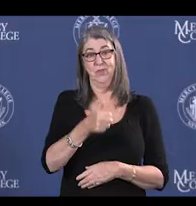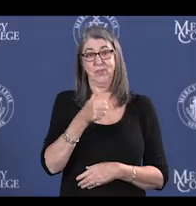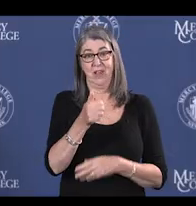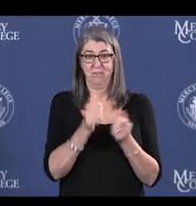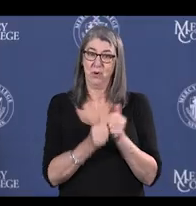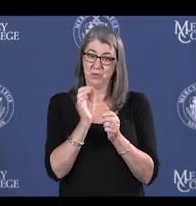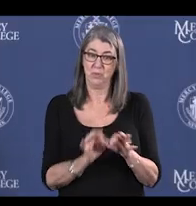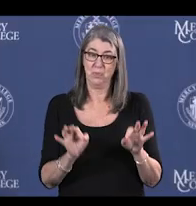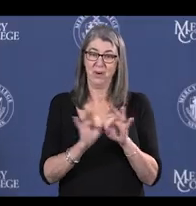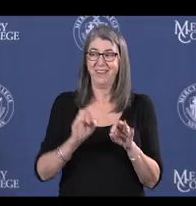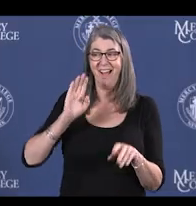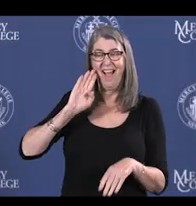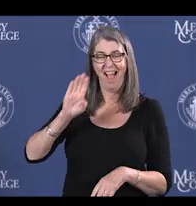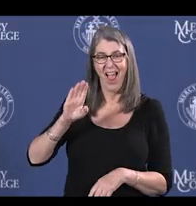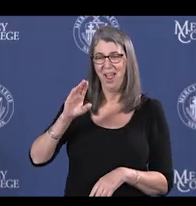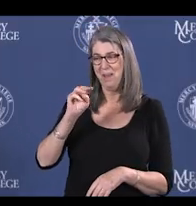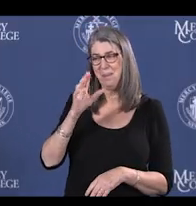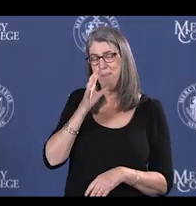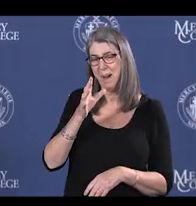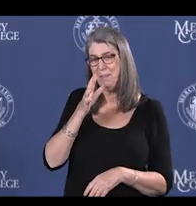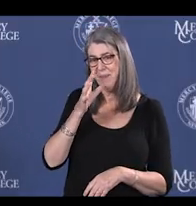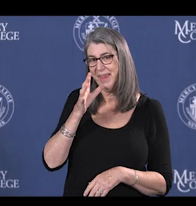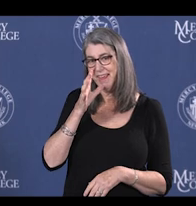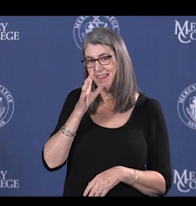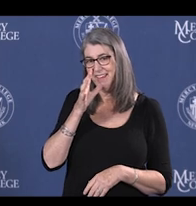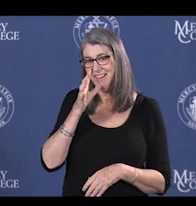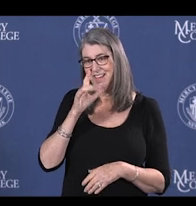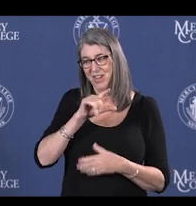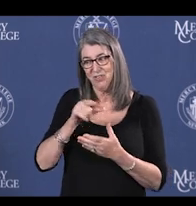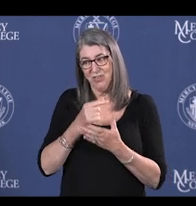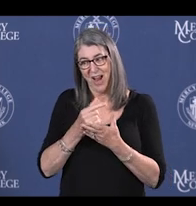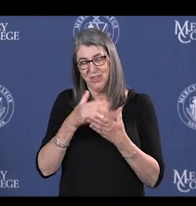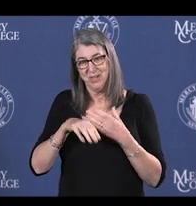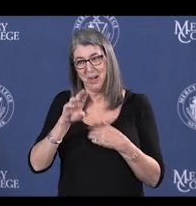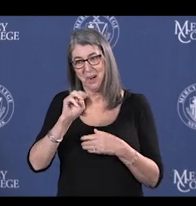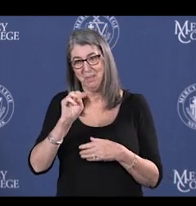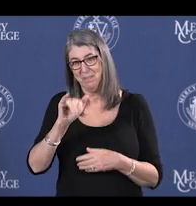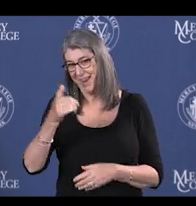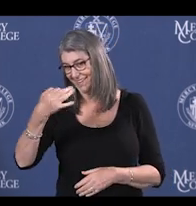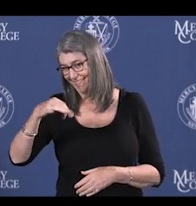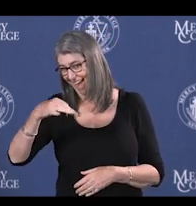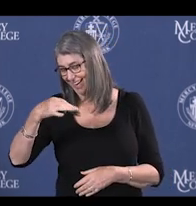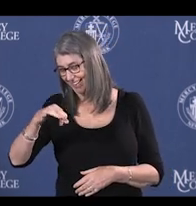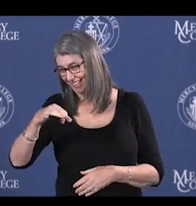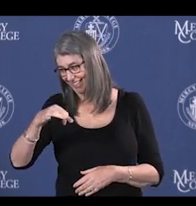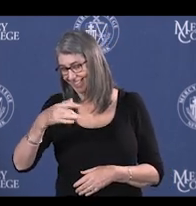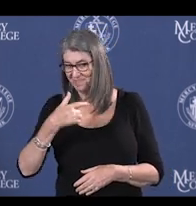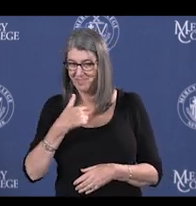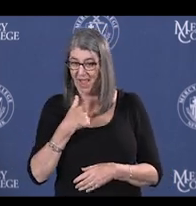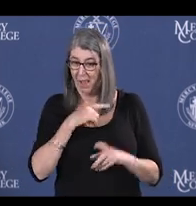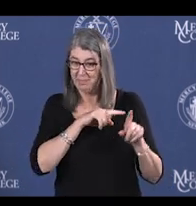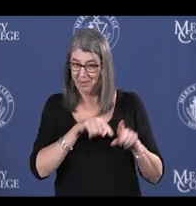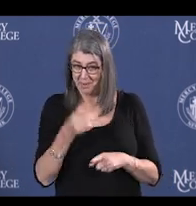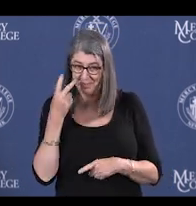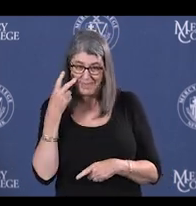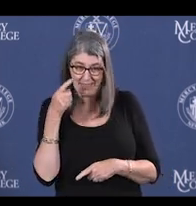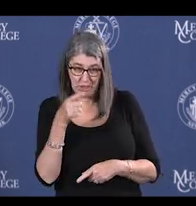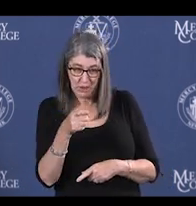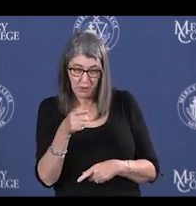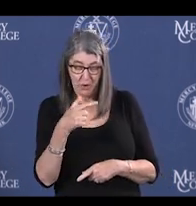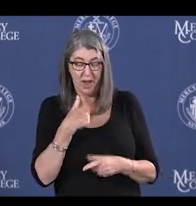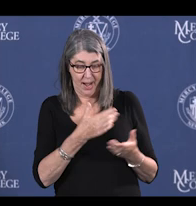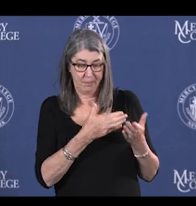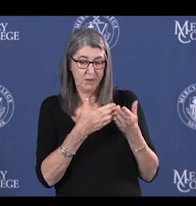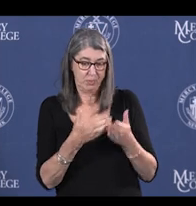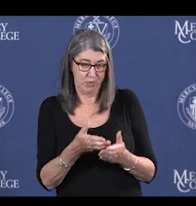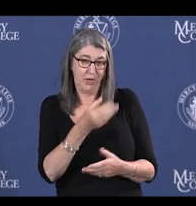yourself. Hi, Mommy. Your graduation is in May 19th. I'm going to come see you, and I'm going to